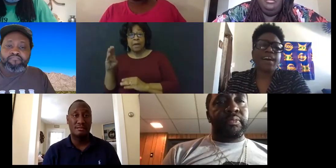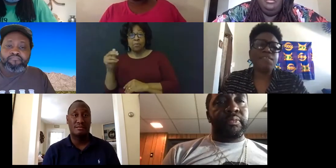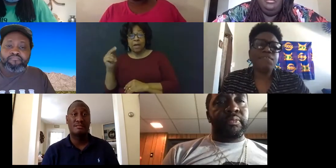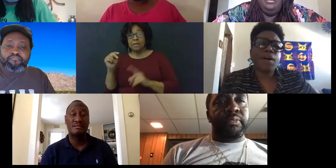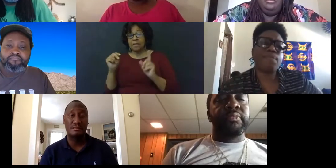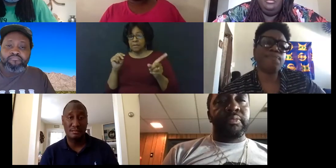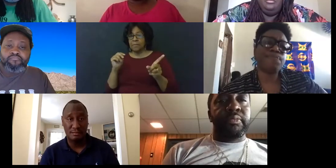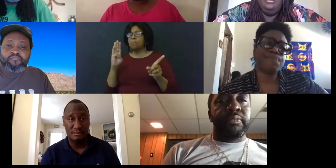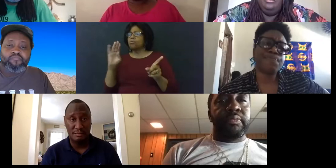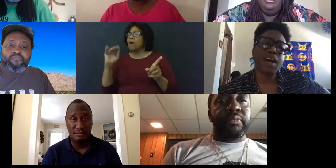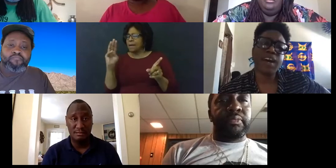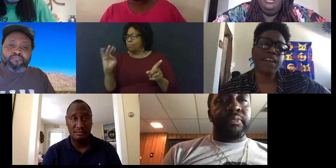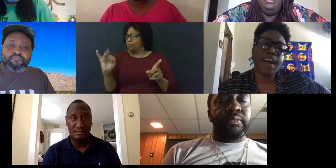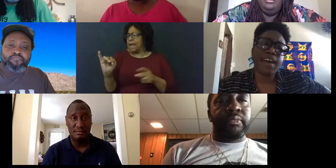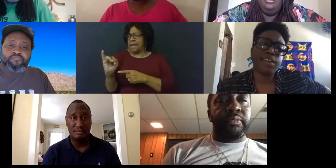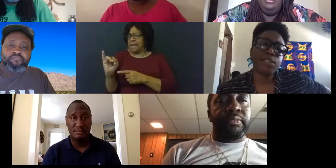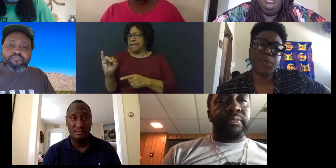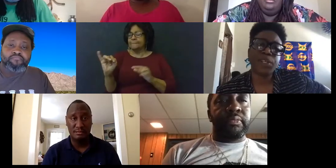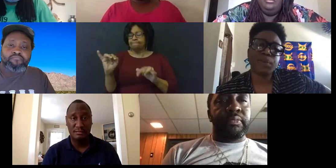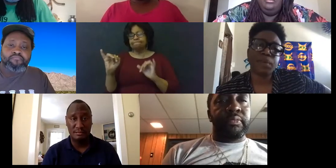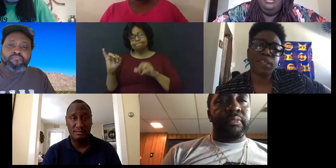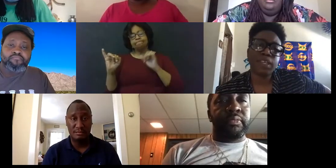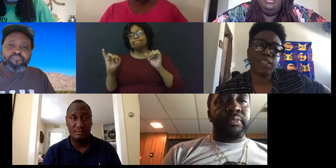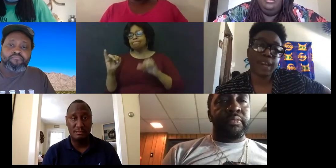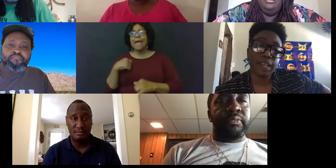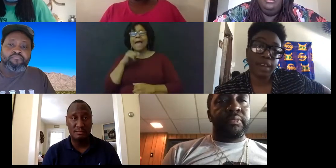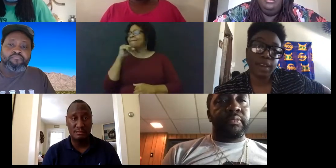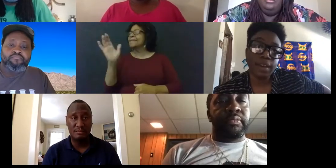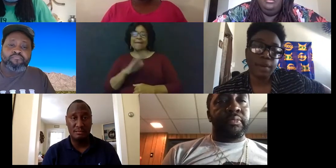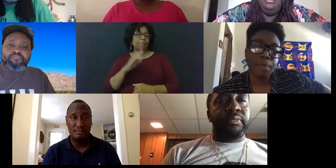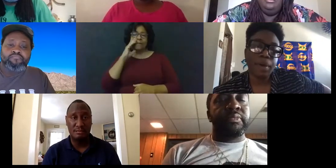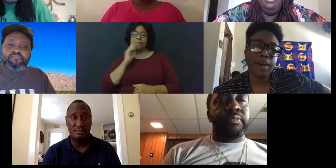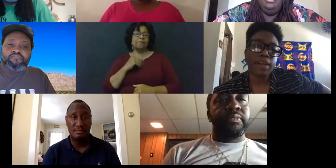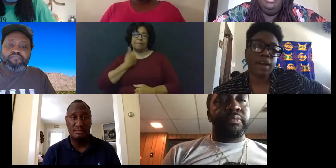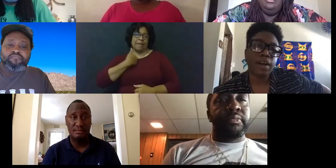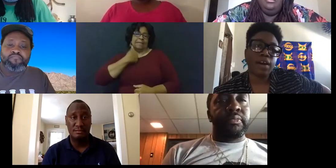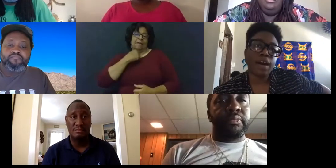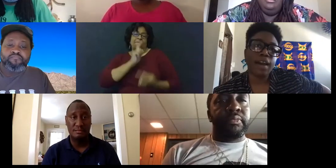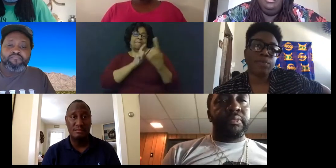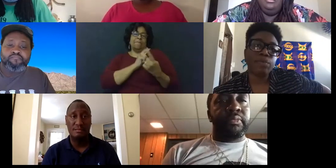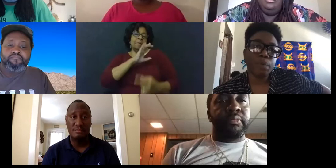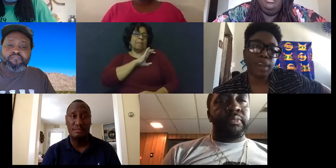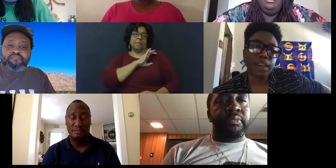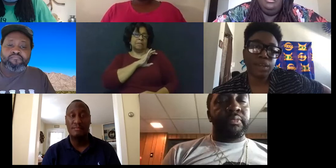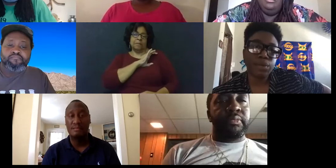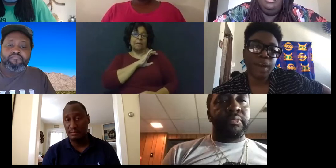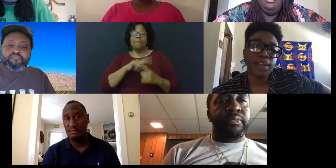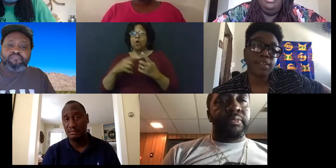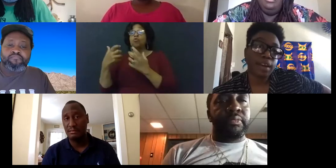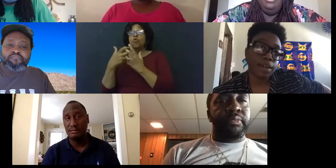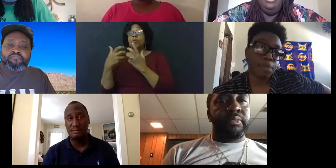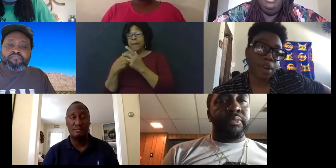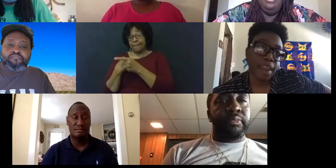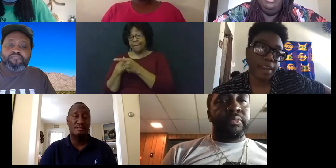Yeah, I've not had an experience with the police directly, but I had a roommate who had